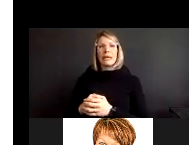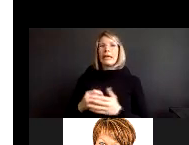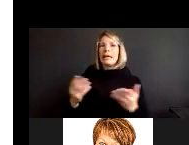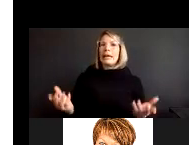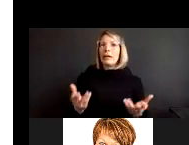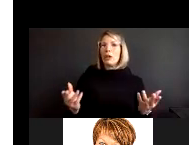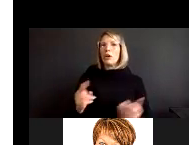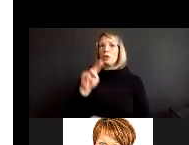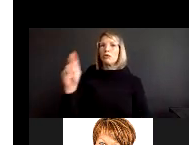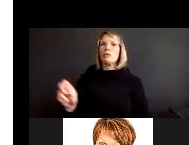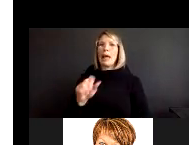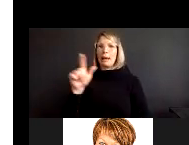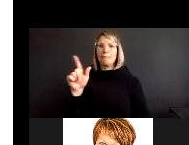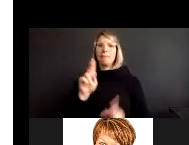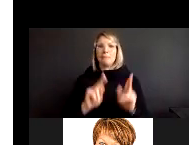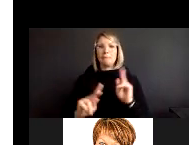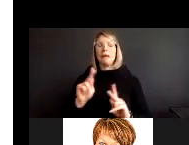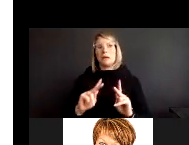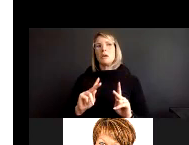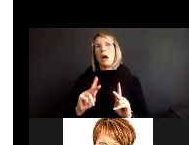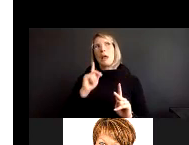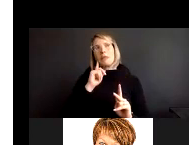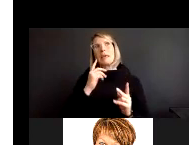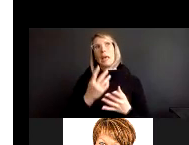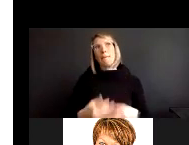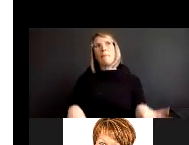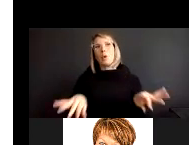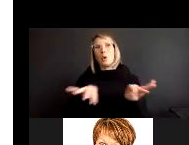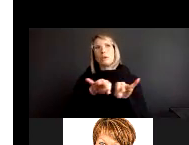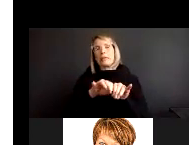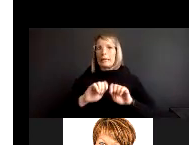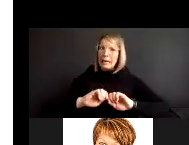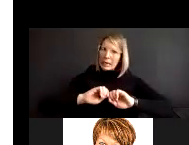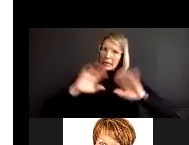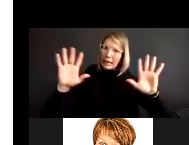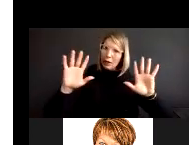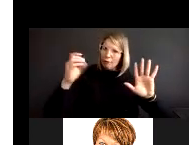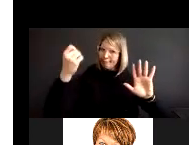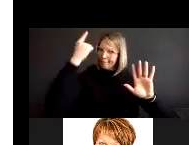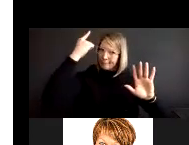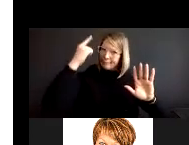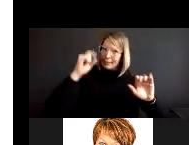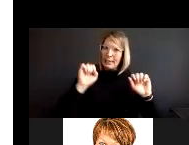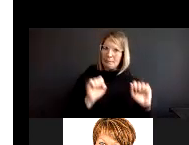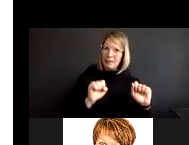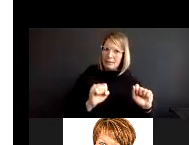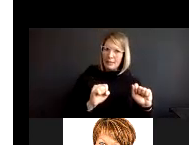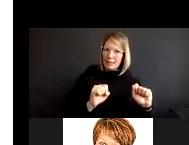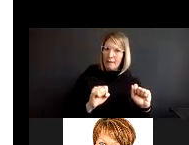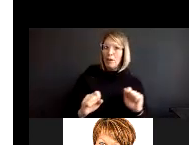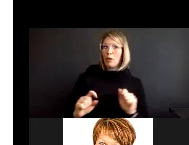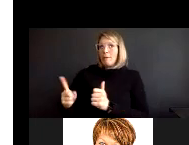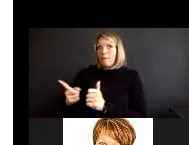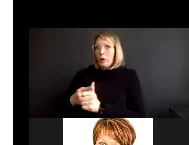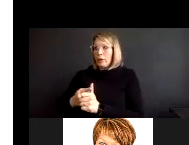important conversation to have in terms of the rights that we all share to make our own decisions and to live at risk